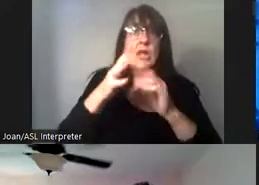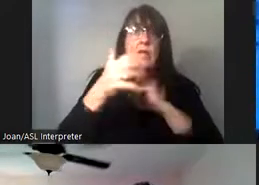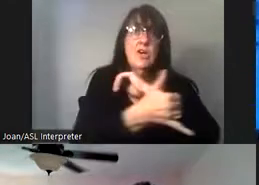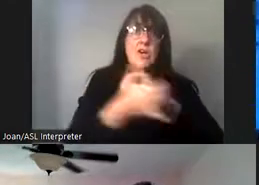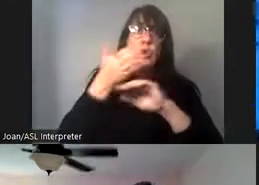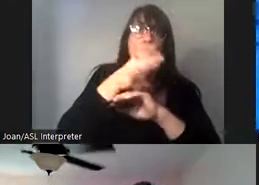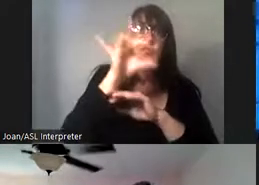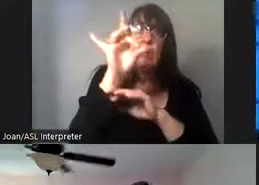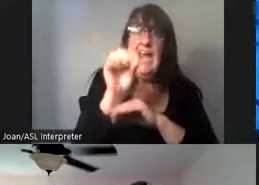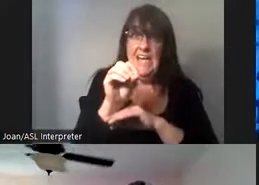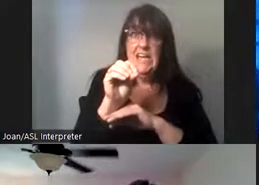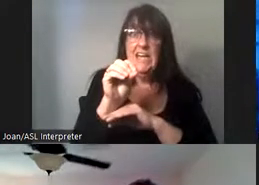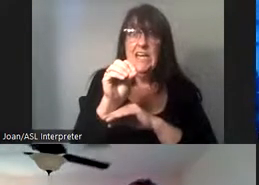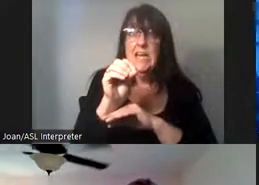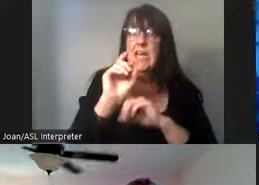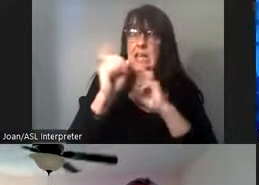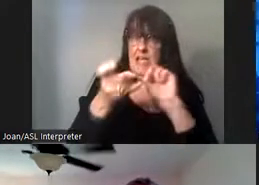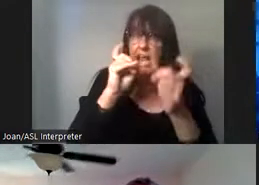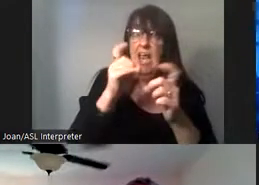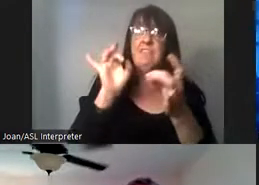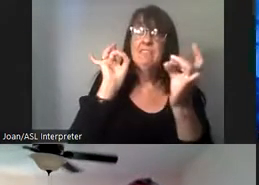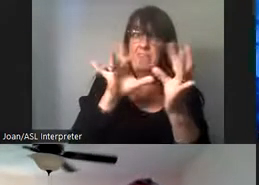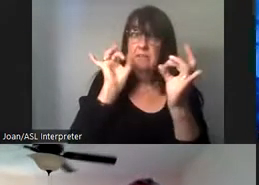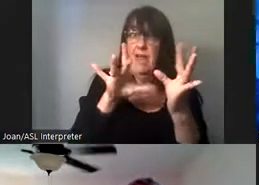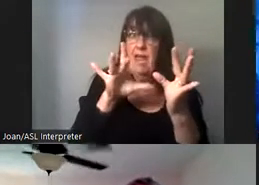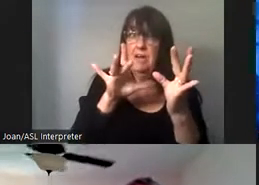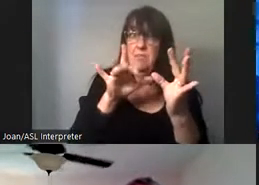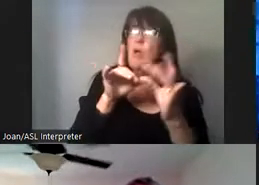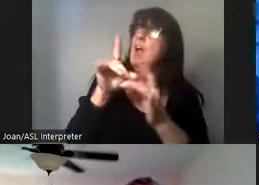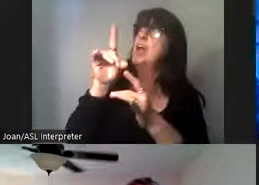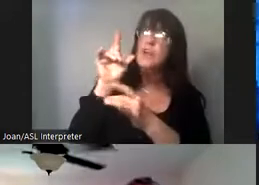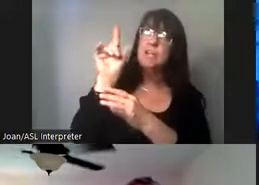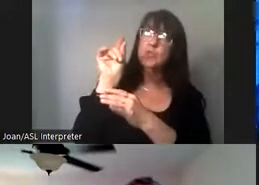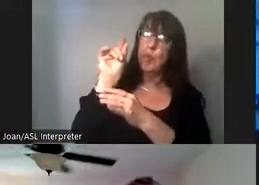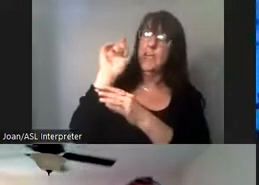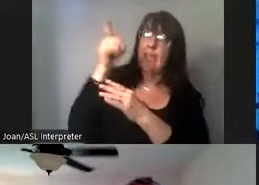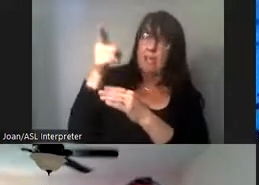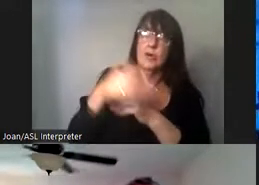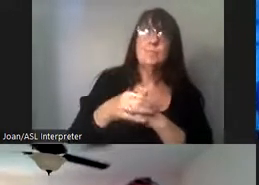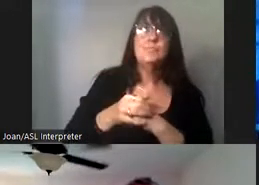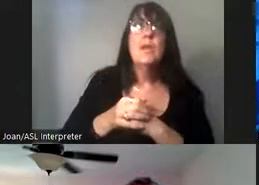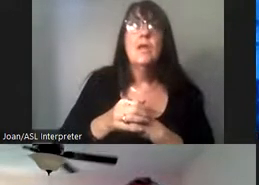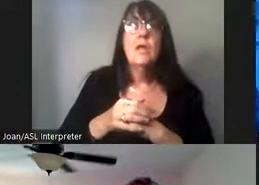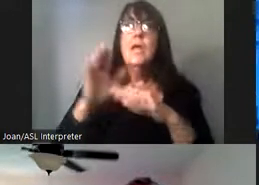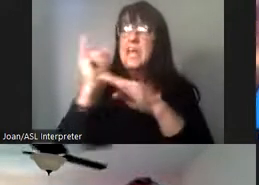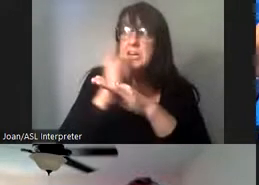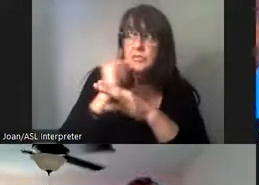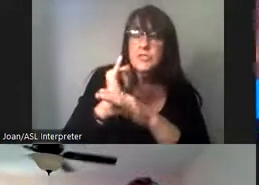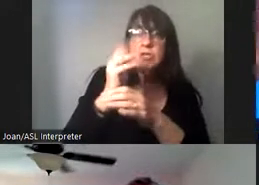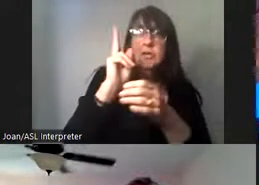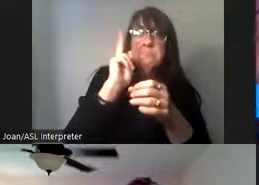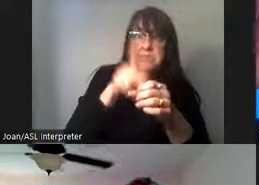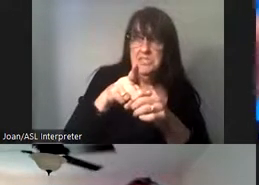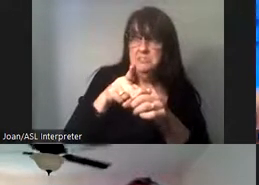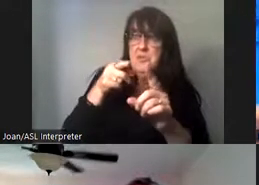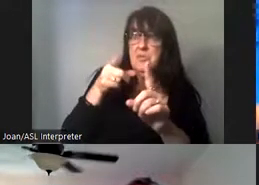80 gave their feedback early, over 120 eventually. And so industry participated in saying, this is